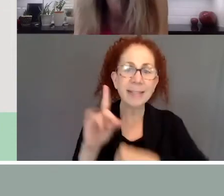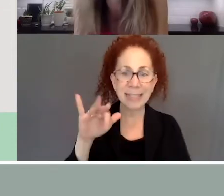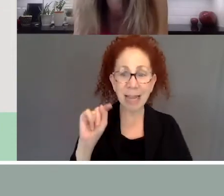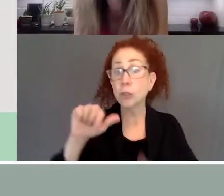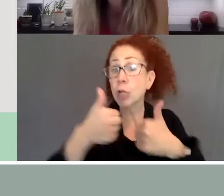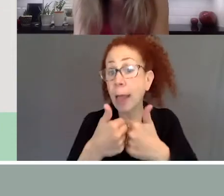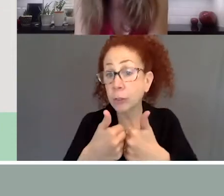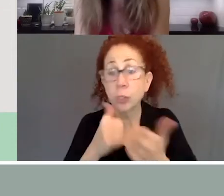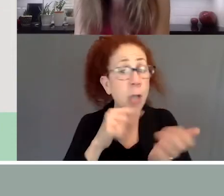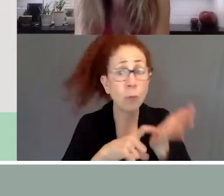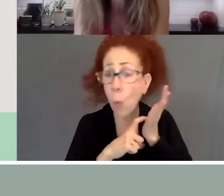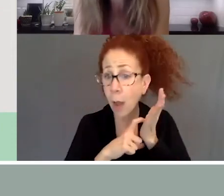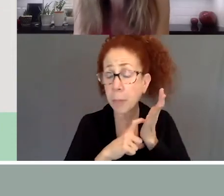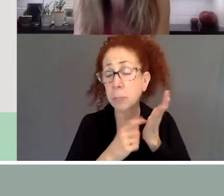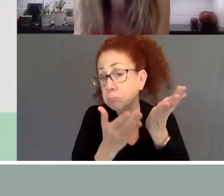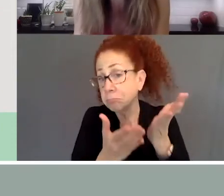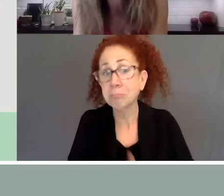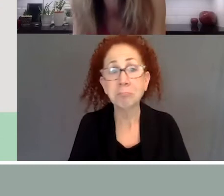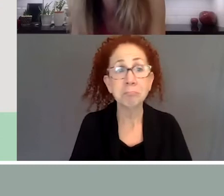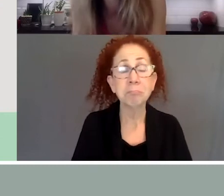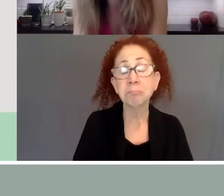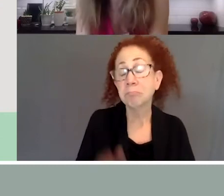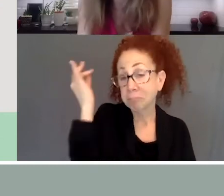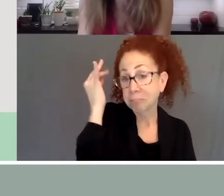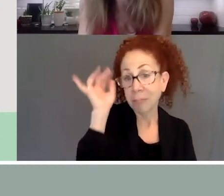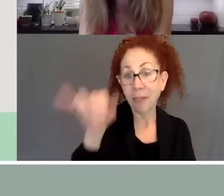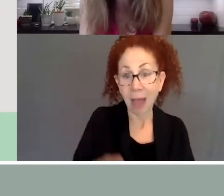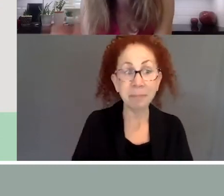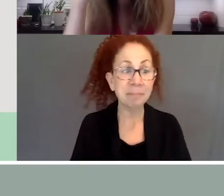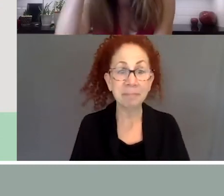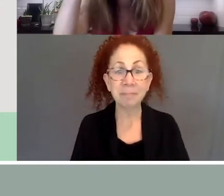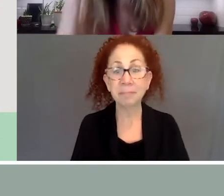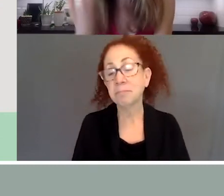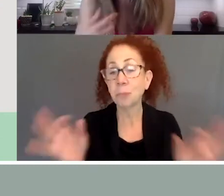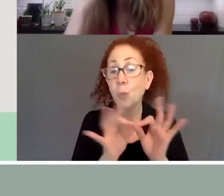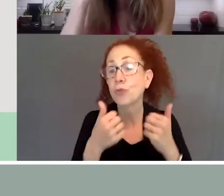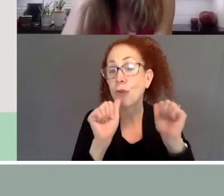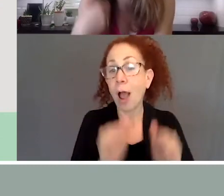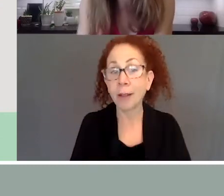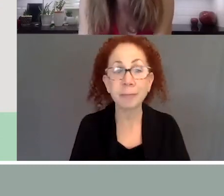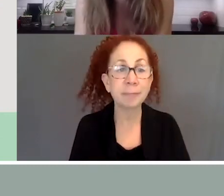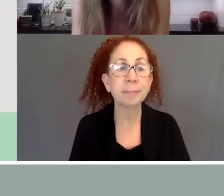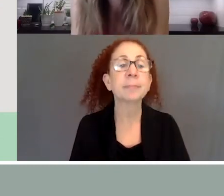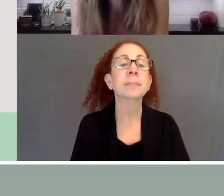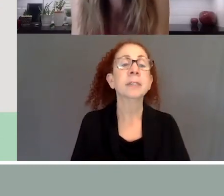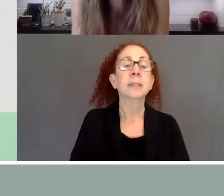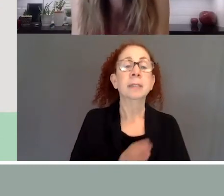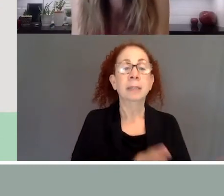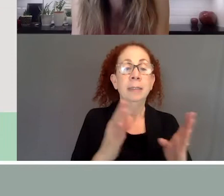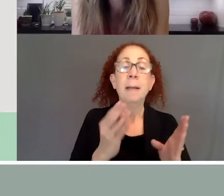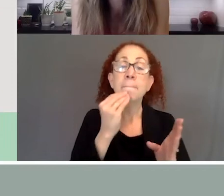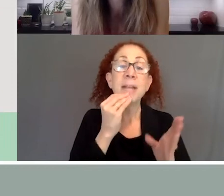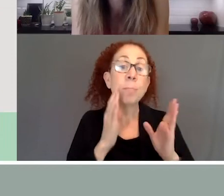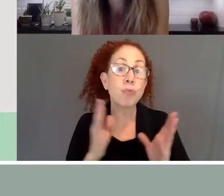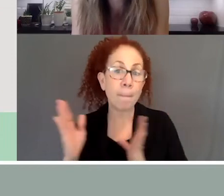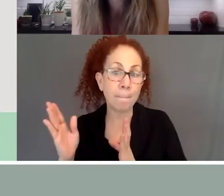and not a requirement, just something for you to think about maybe trying out. Meal prep, that is something that